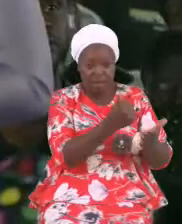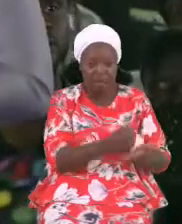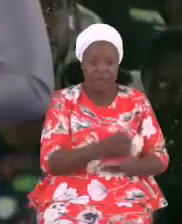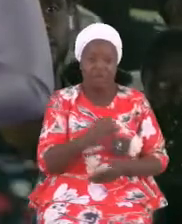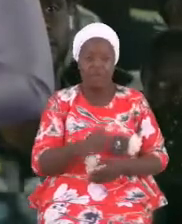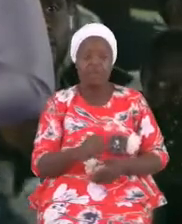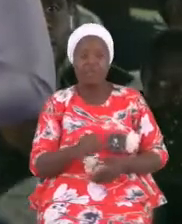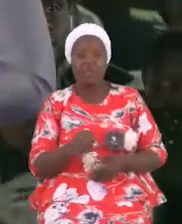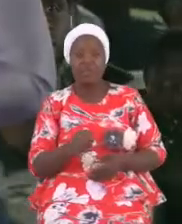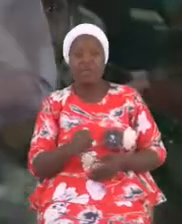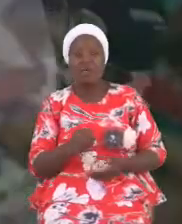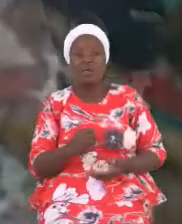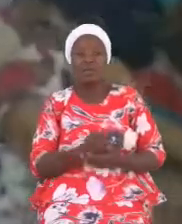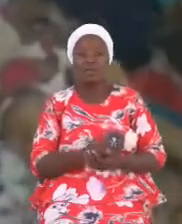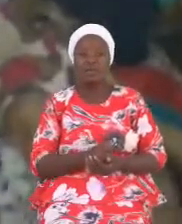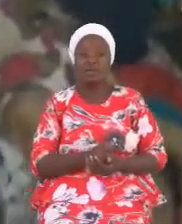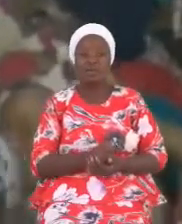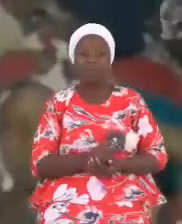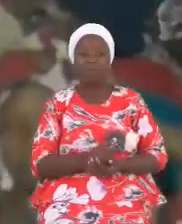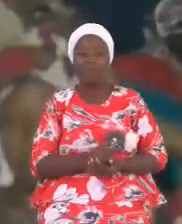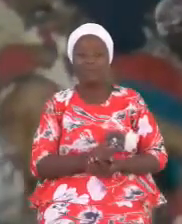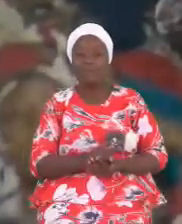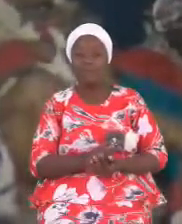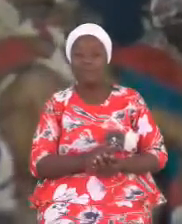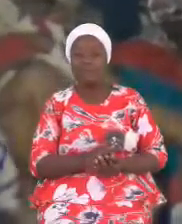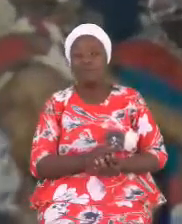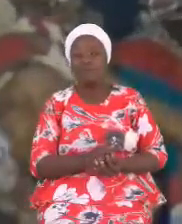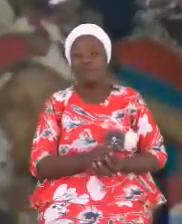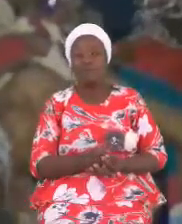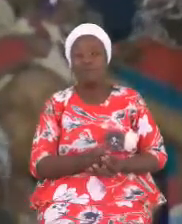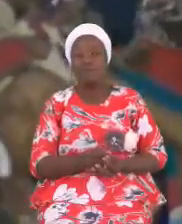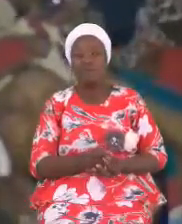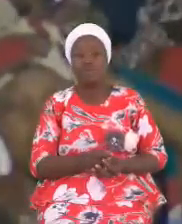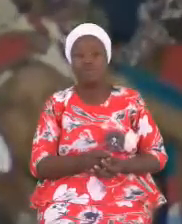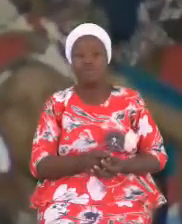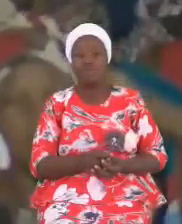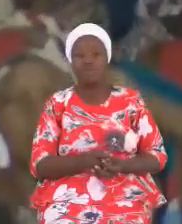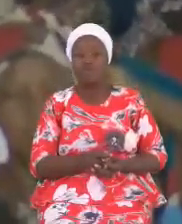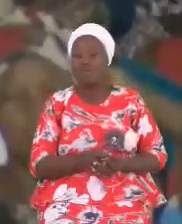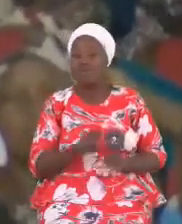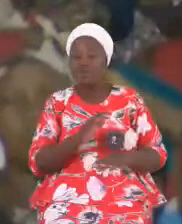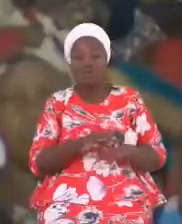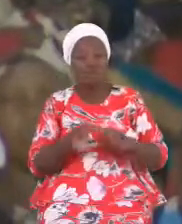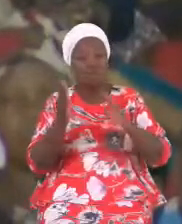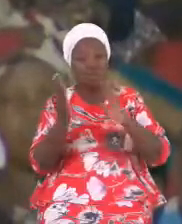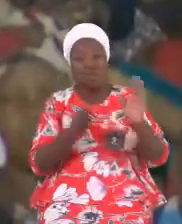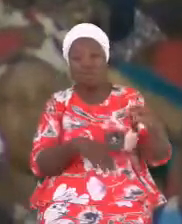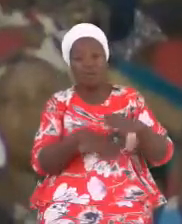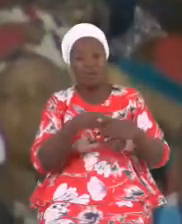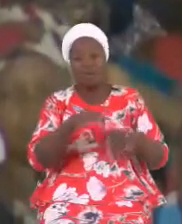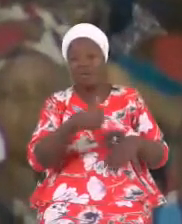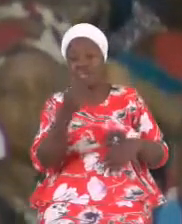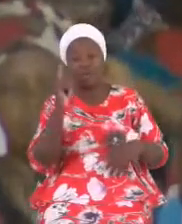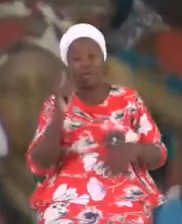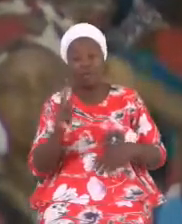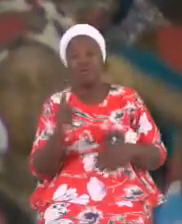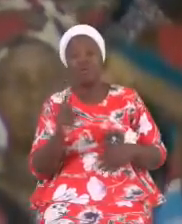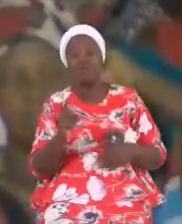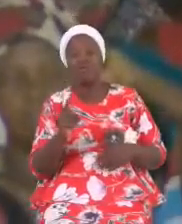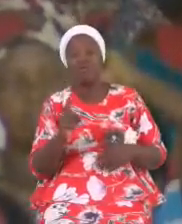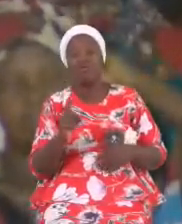Meanwhile, let's reach out to everyone. Don't leave out anybody. Everyone